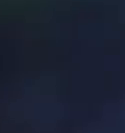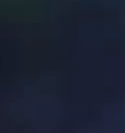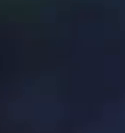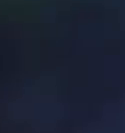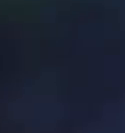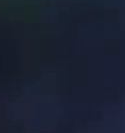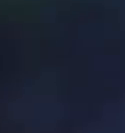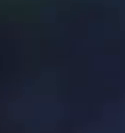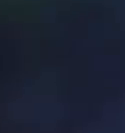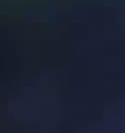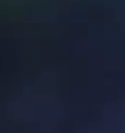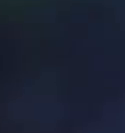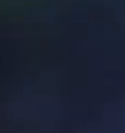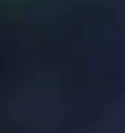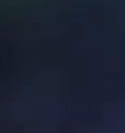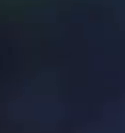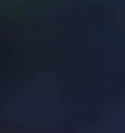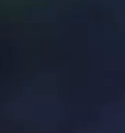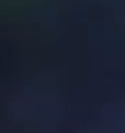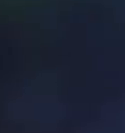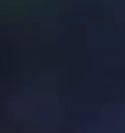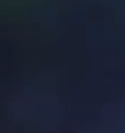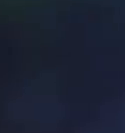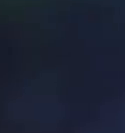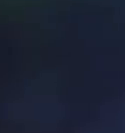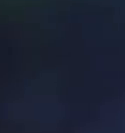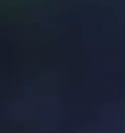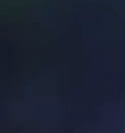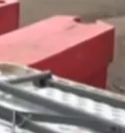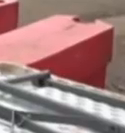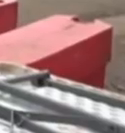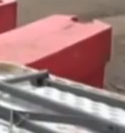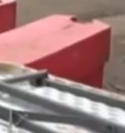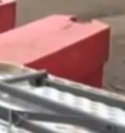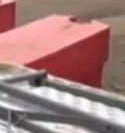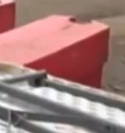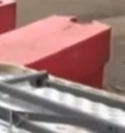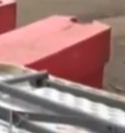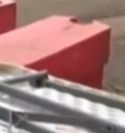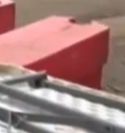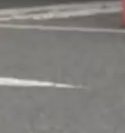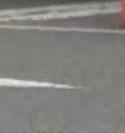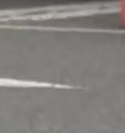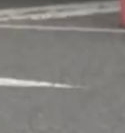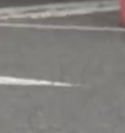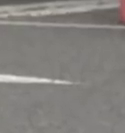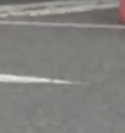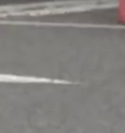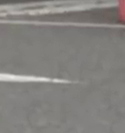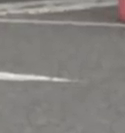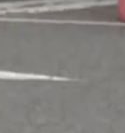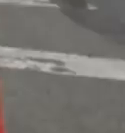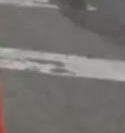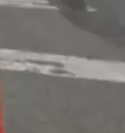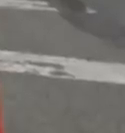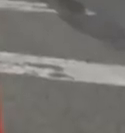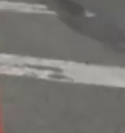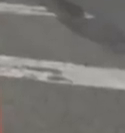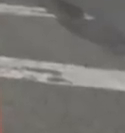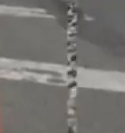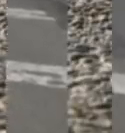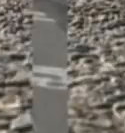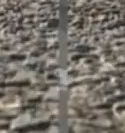court. Josiah Nanunga, FBC News. Up ahead, more arrests for curfew